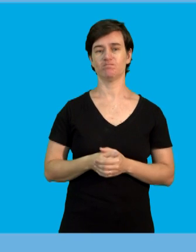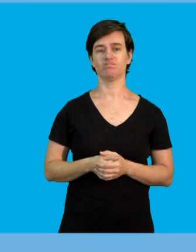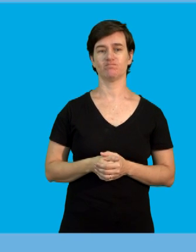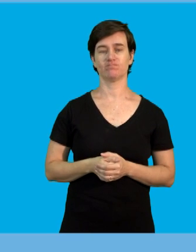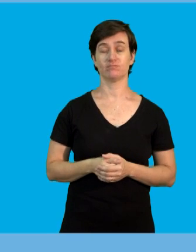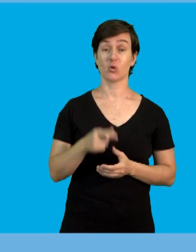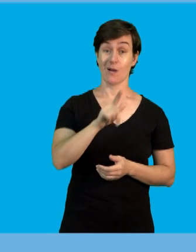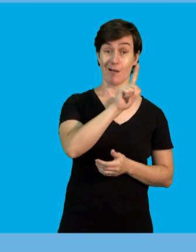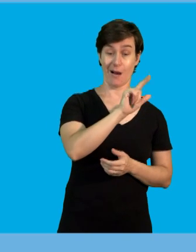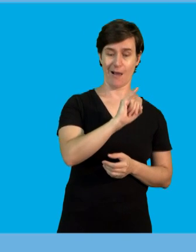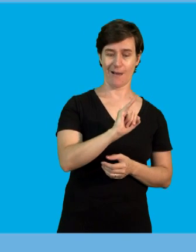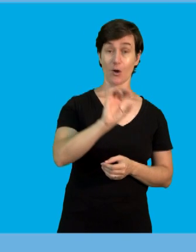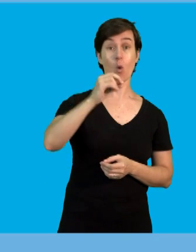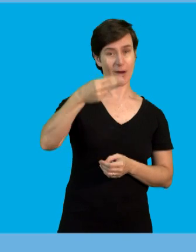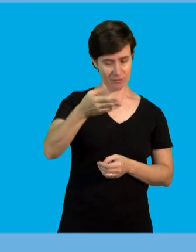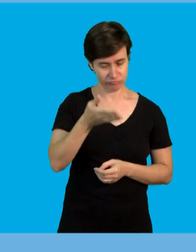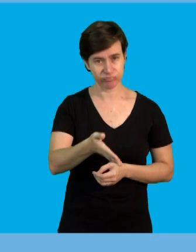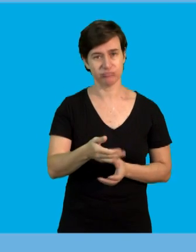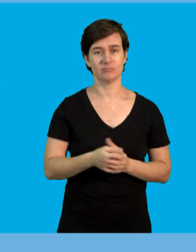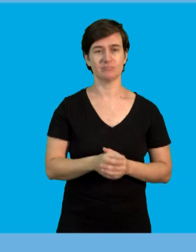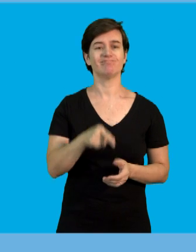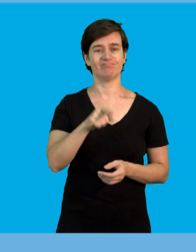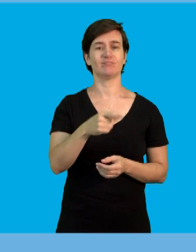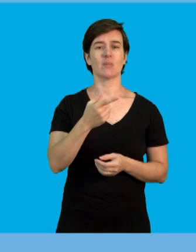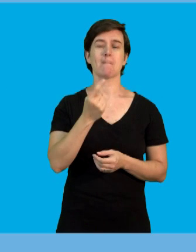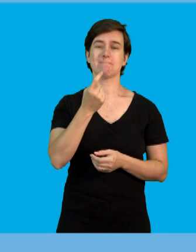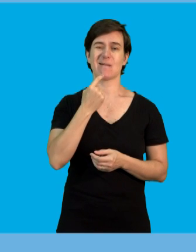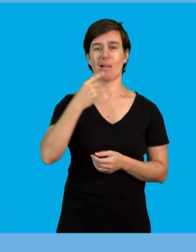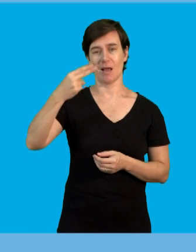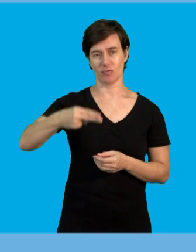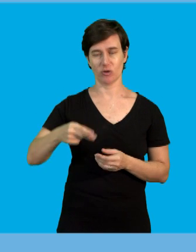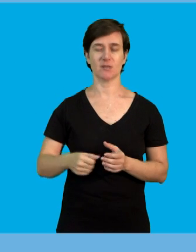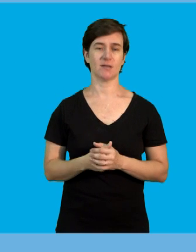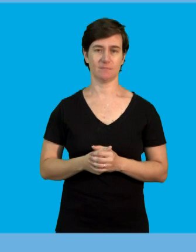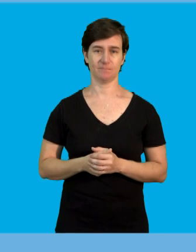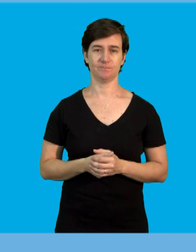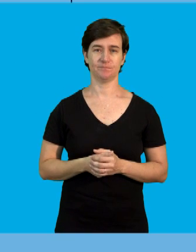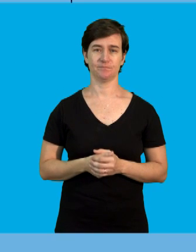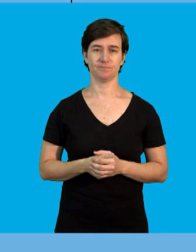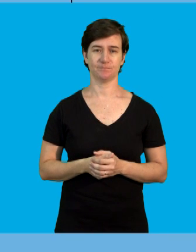compound has an OH within itself, so therefore it's your metal hydroxide.